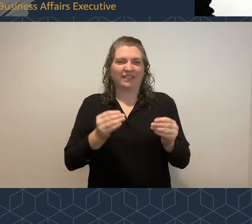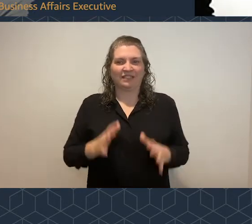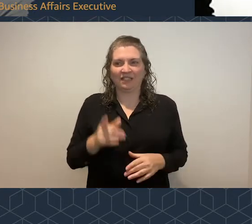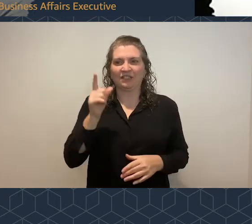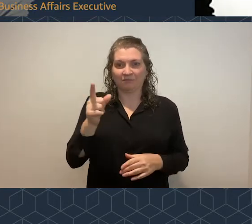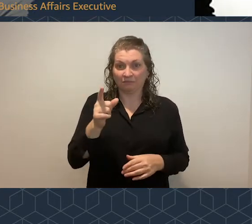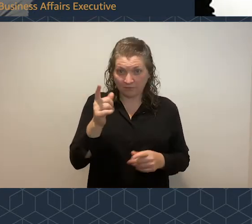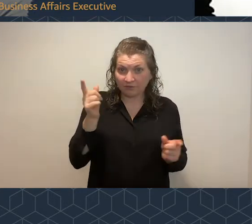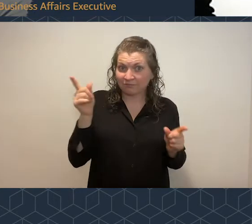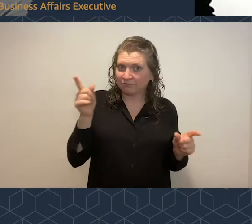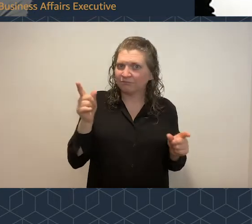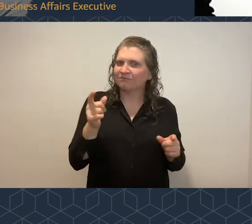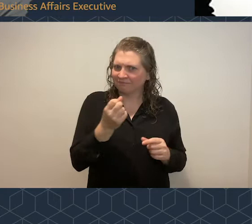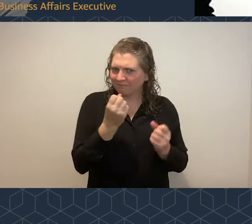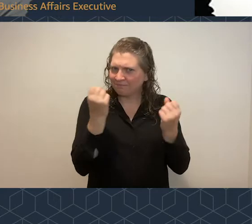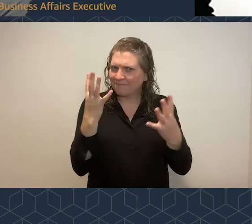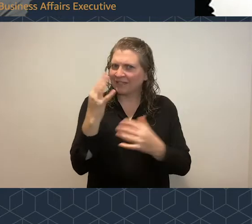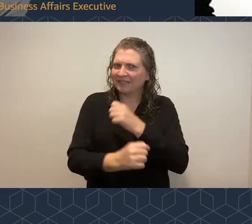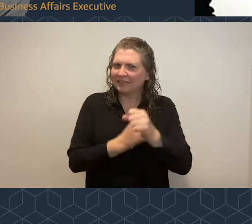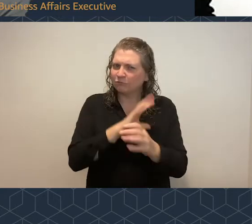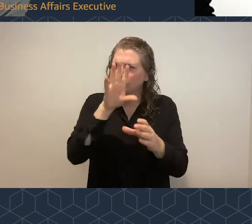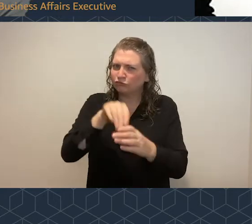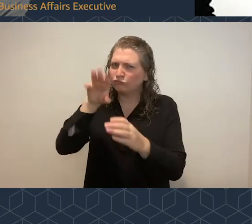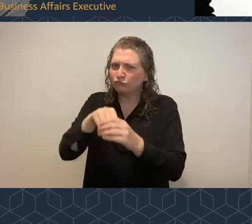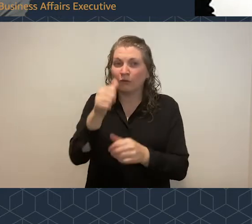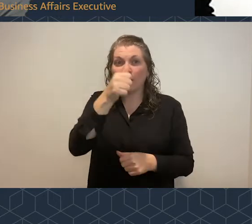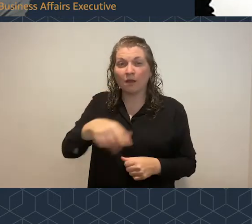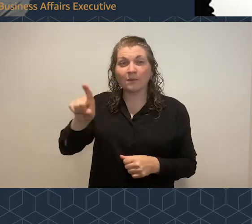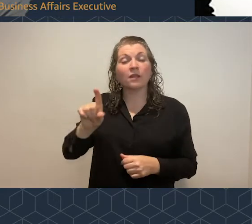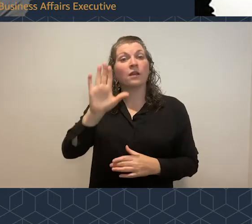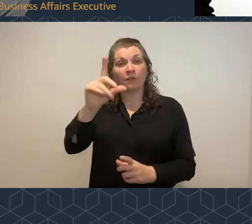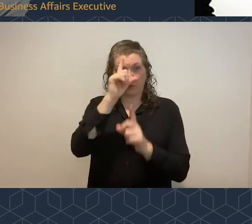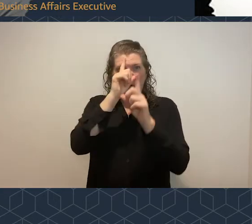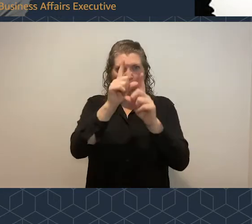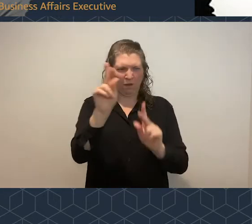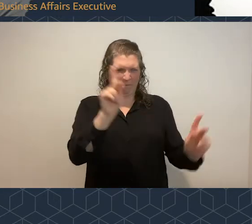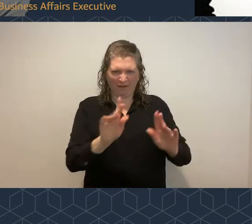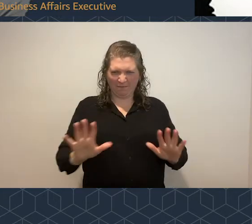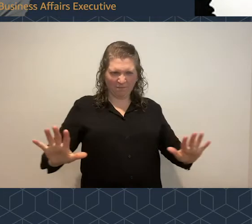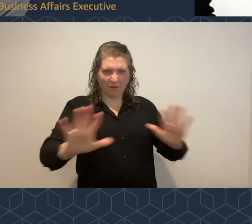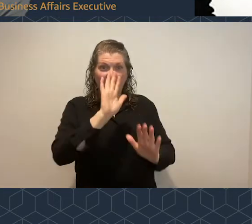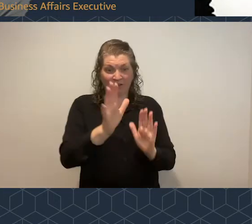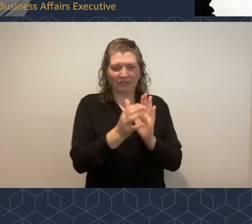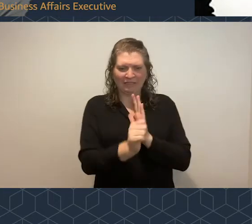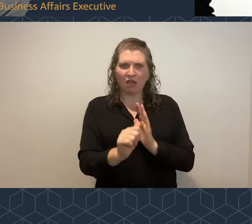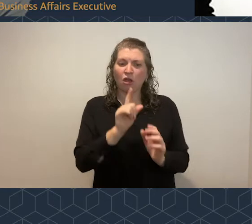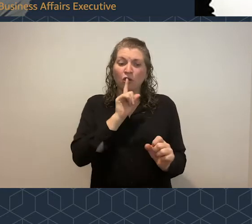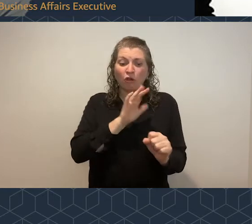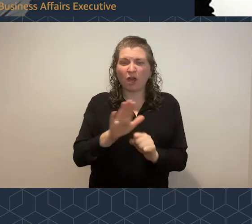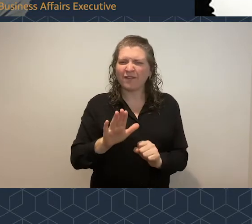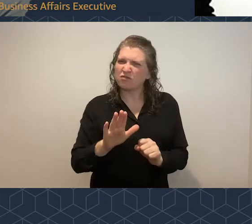Awesome. Lily, you both are a talent acquisition leader and a bar raiser and have interviewed hundreds